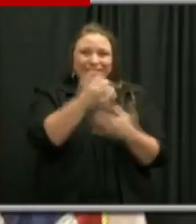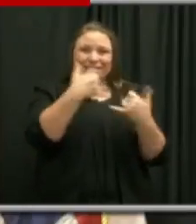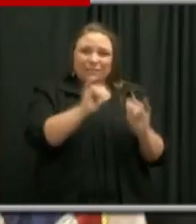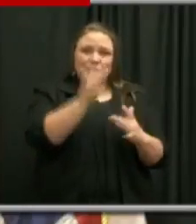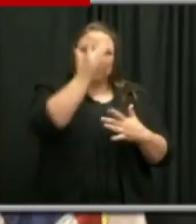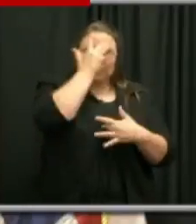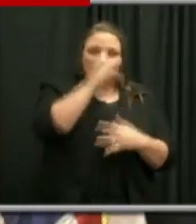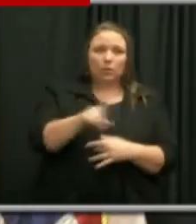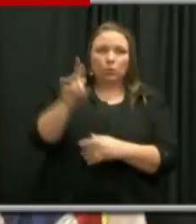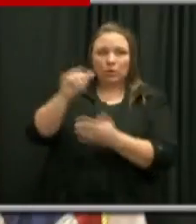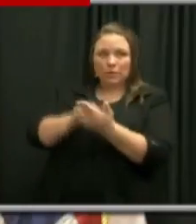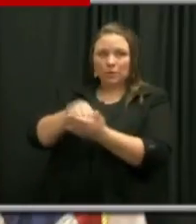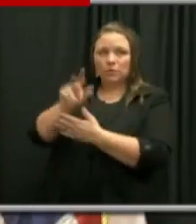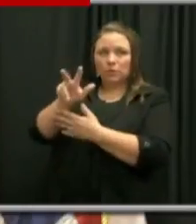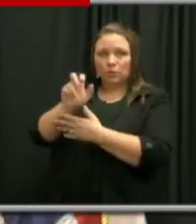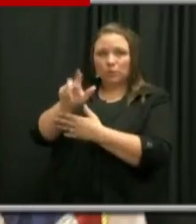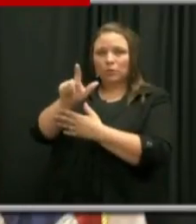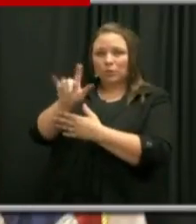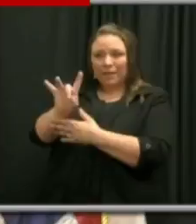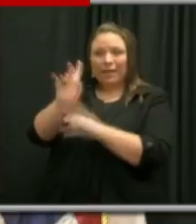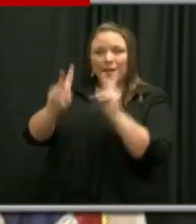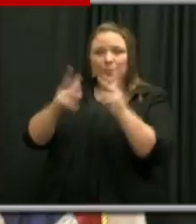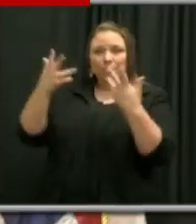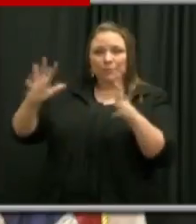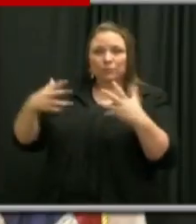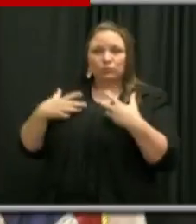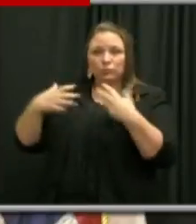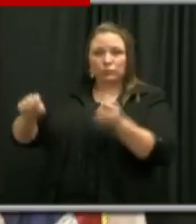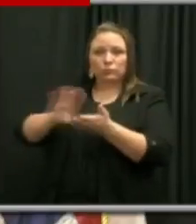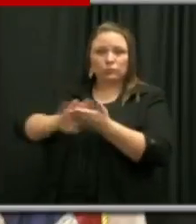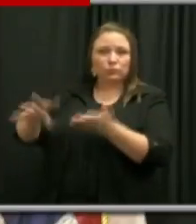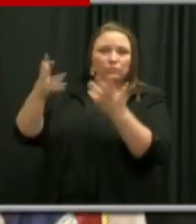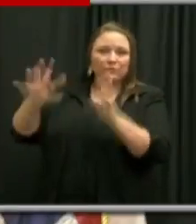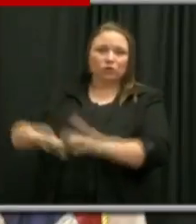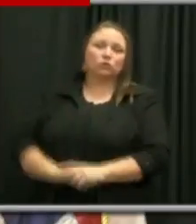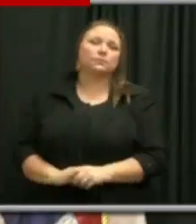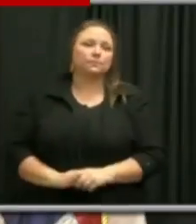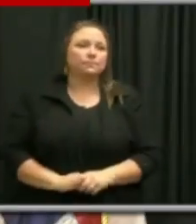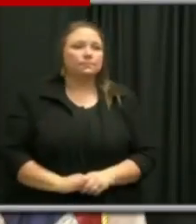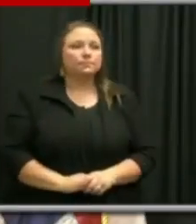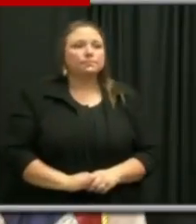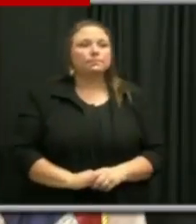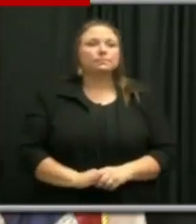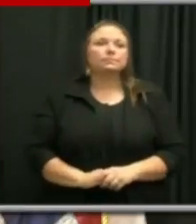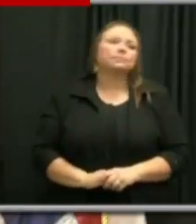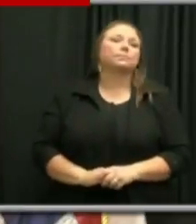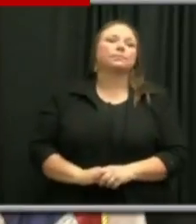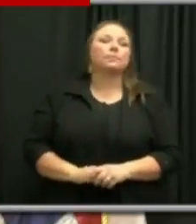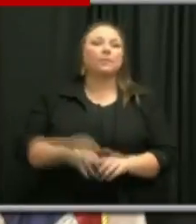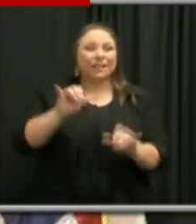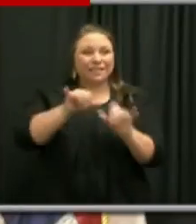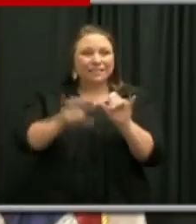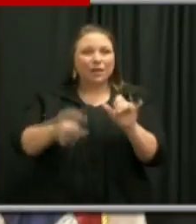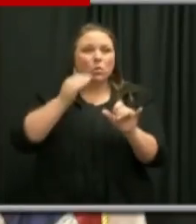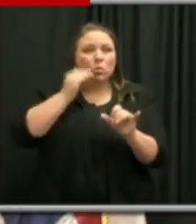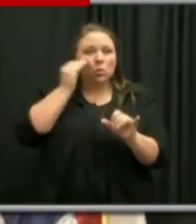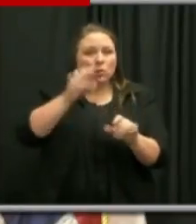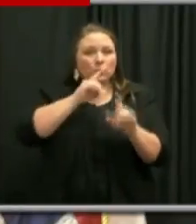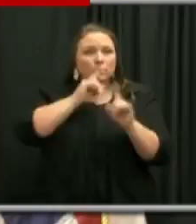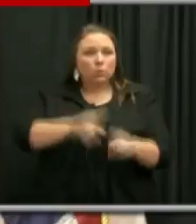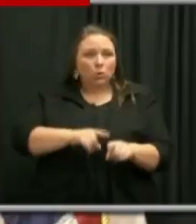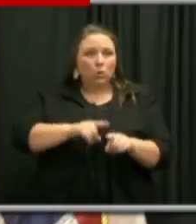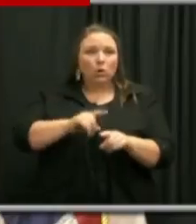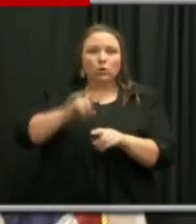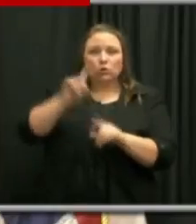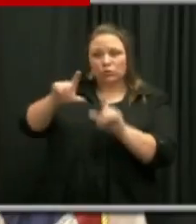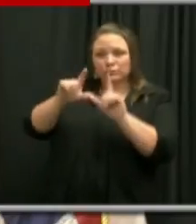and 1,328 residents have recovered and have been cleared. The Safer at Home order in Nashville is set